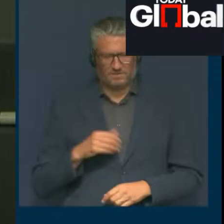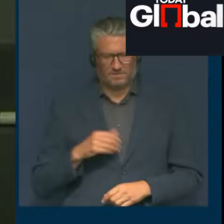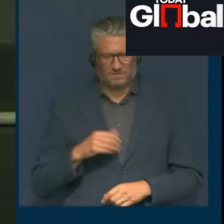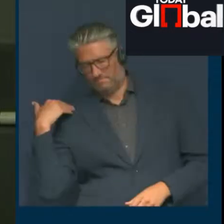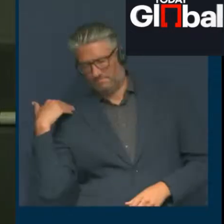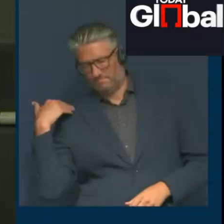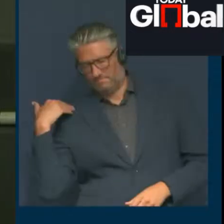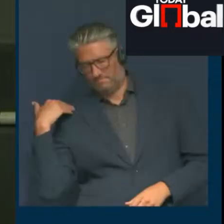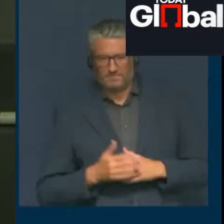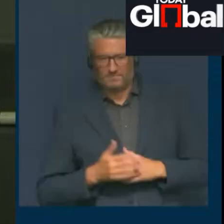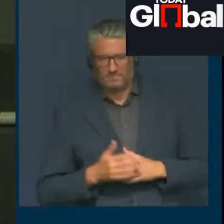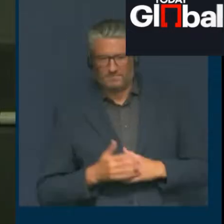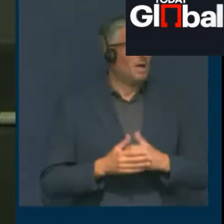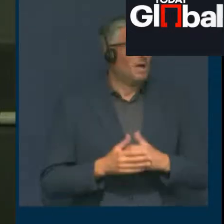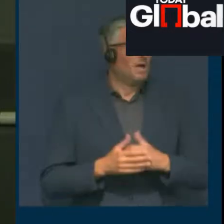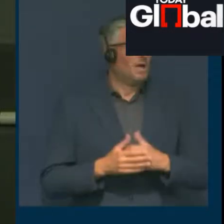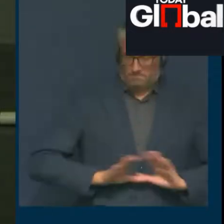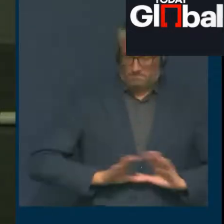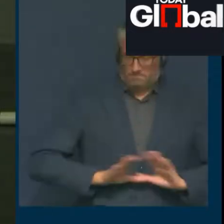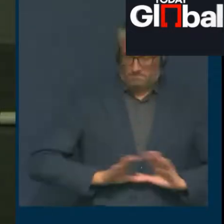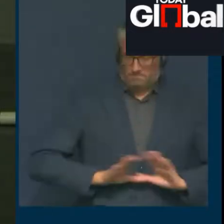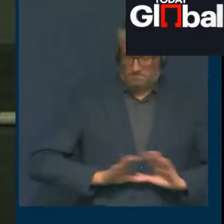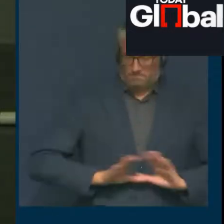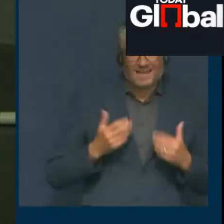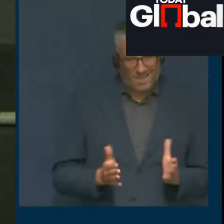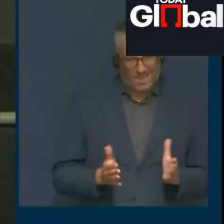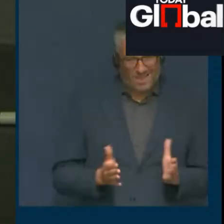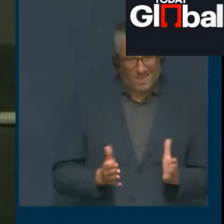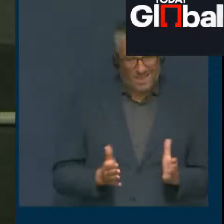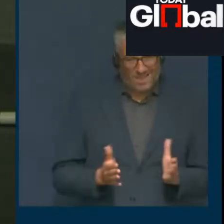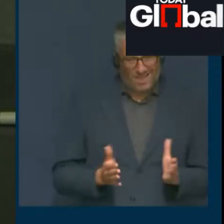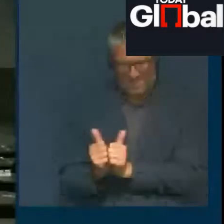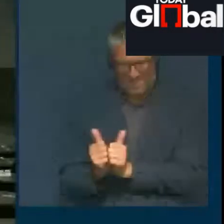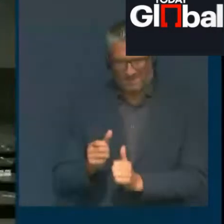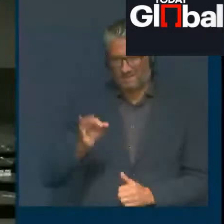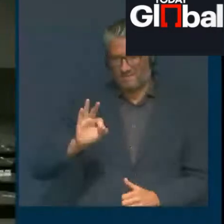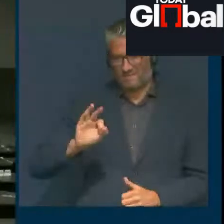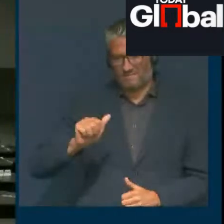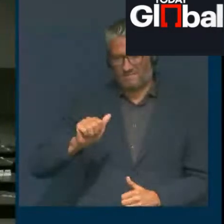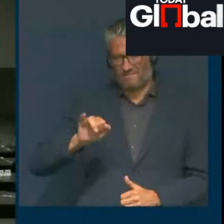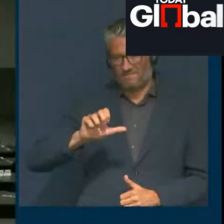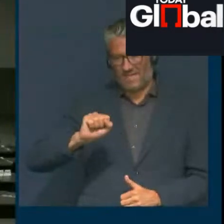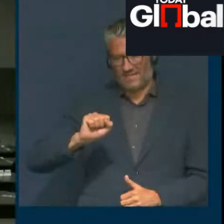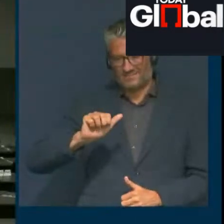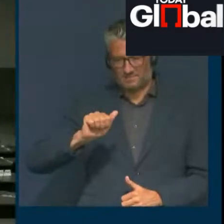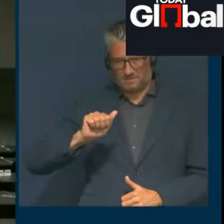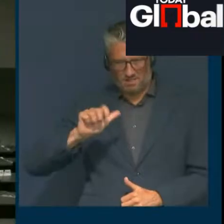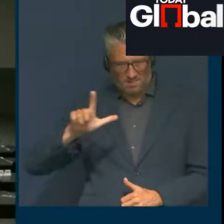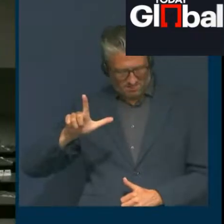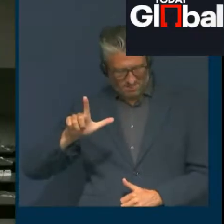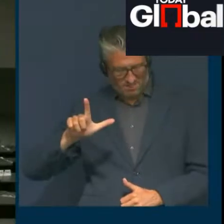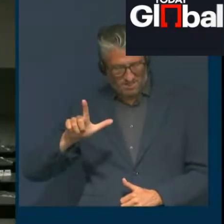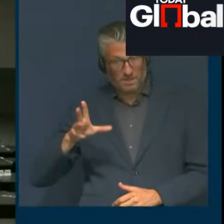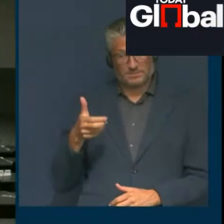colleague Faisal, who himself has a visual